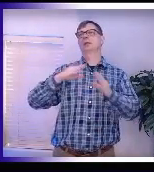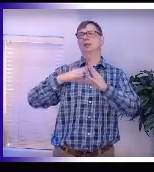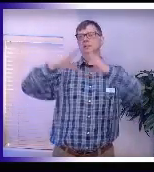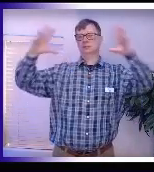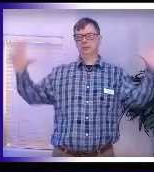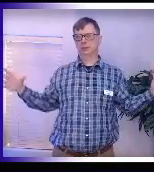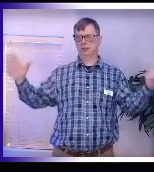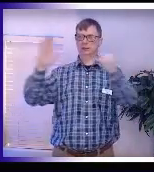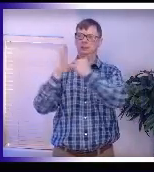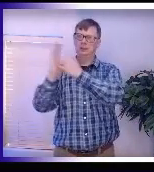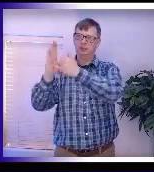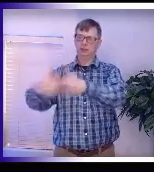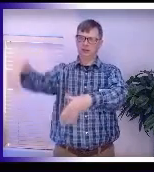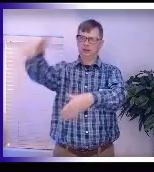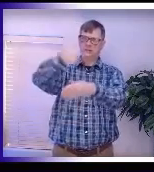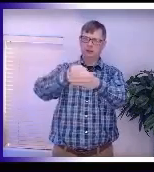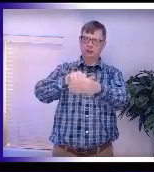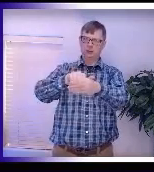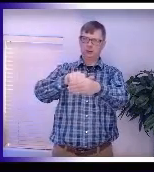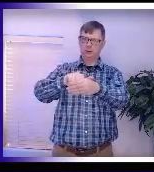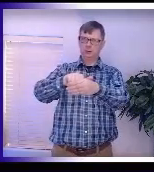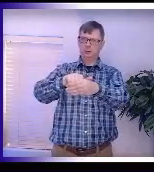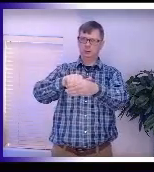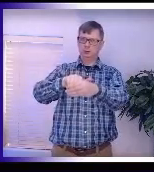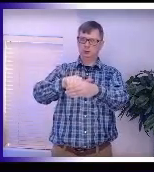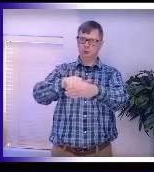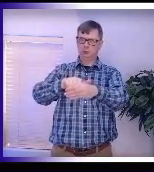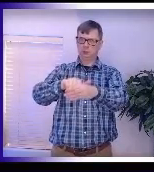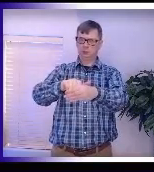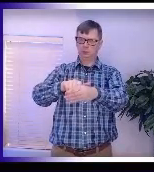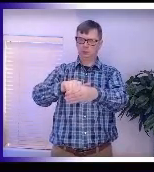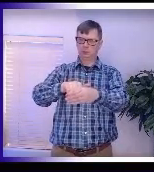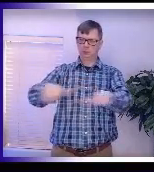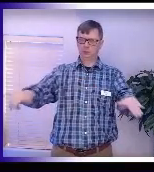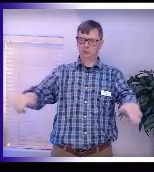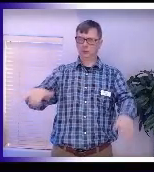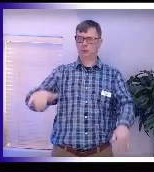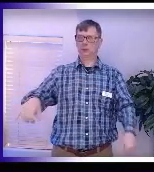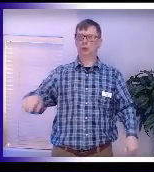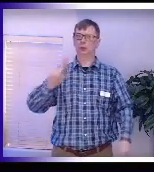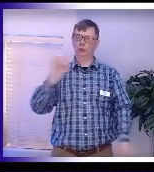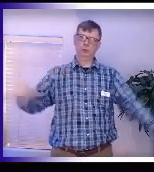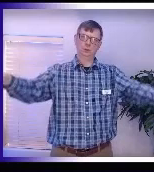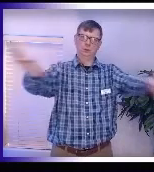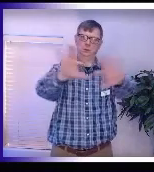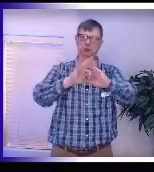to include unity?